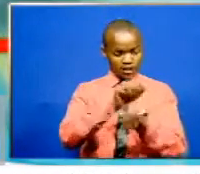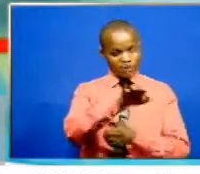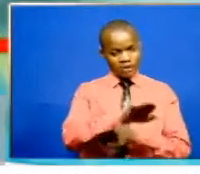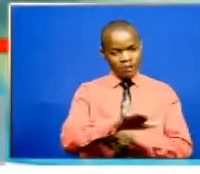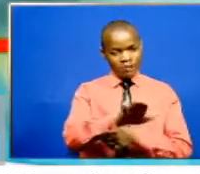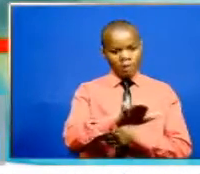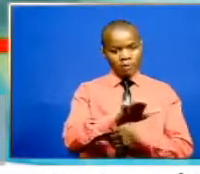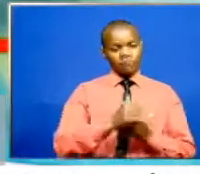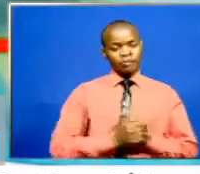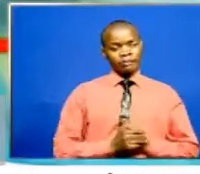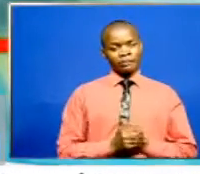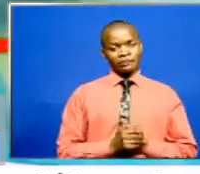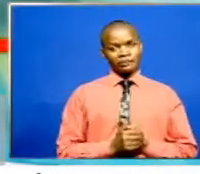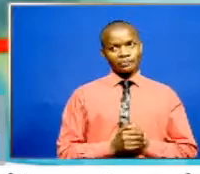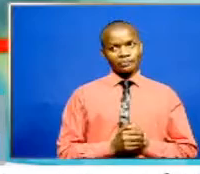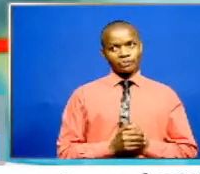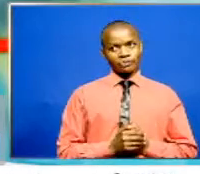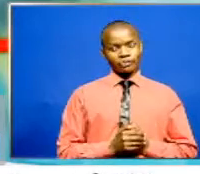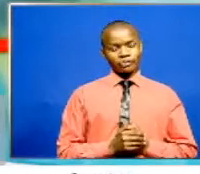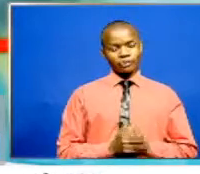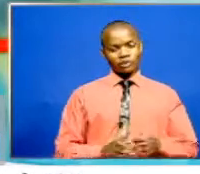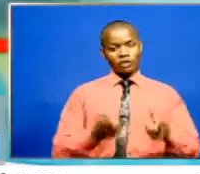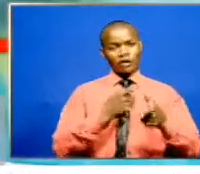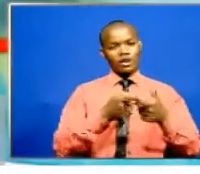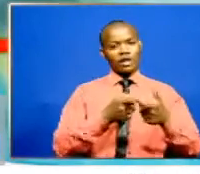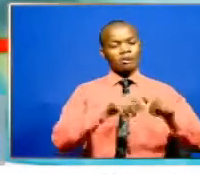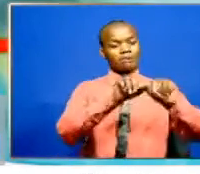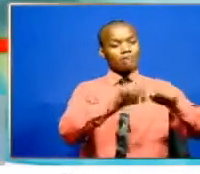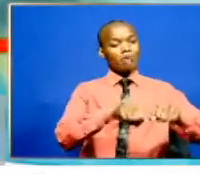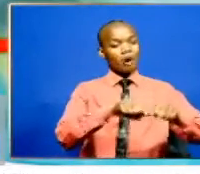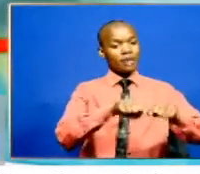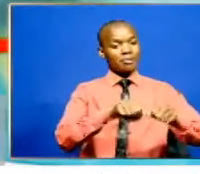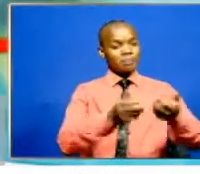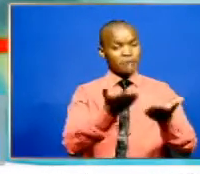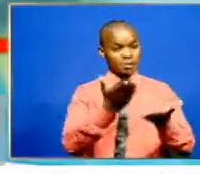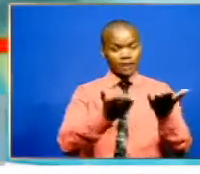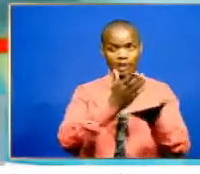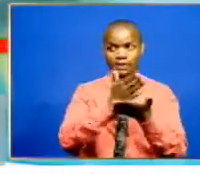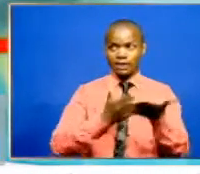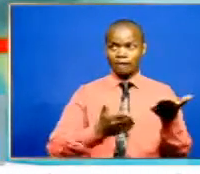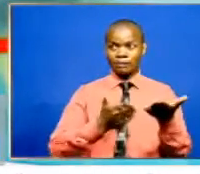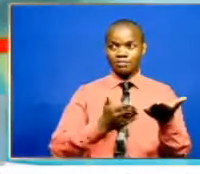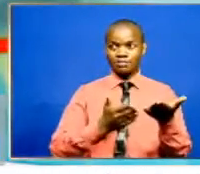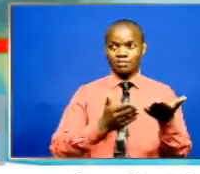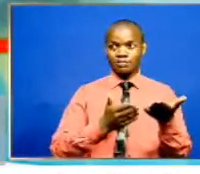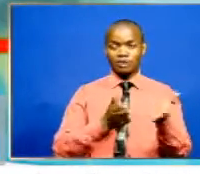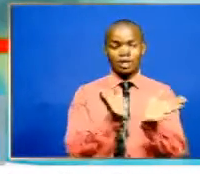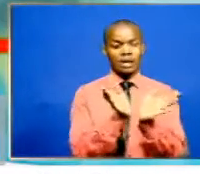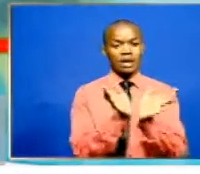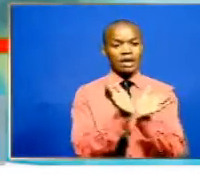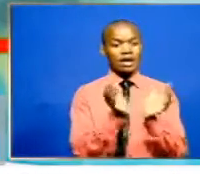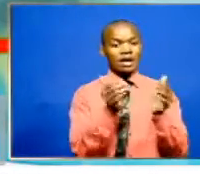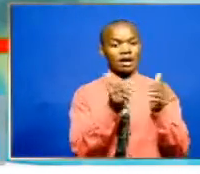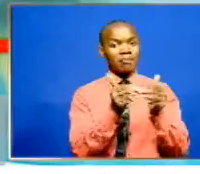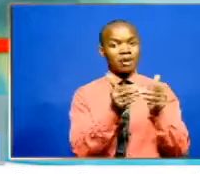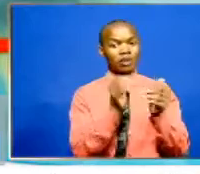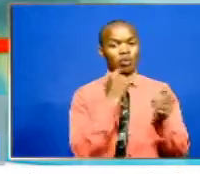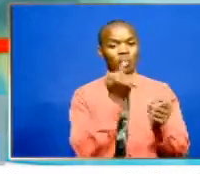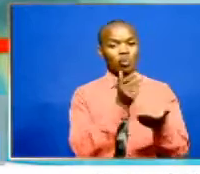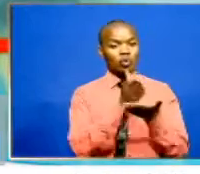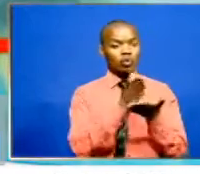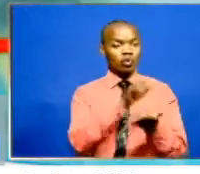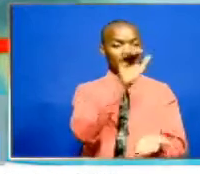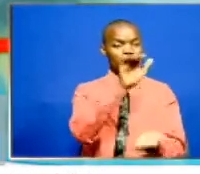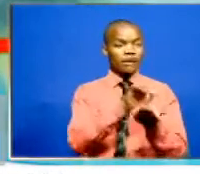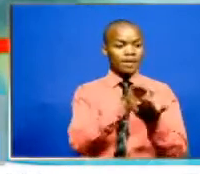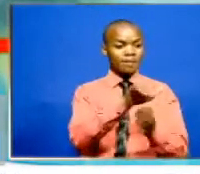be fighting for survival for the greenest. Looking at some of the urban companies that are degrading the environment,